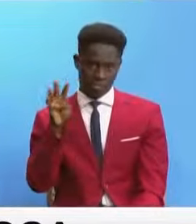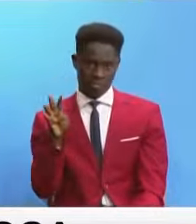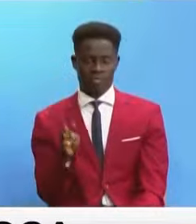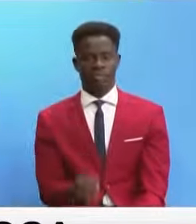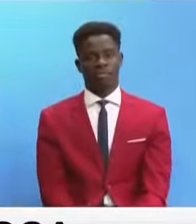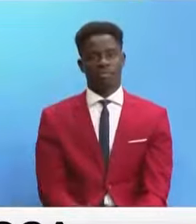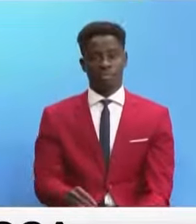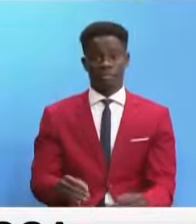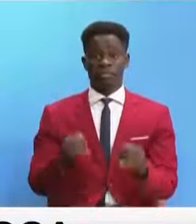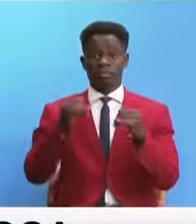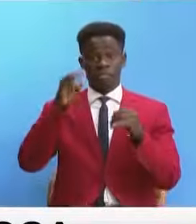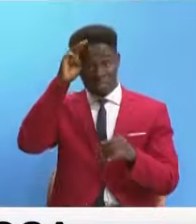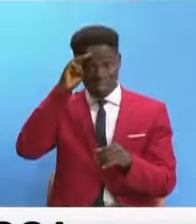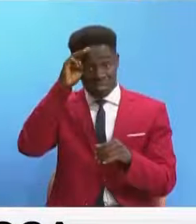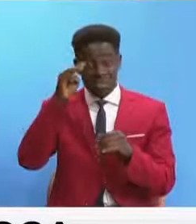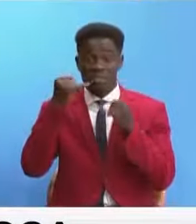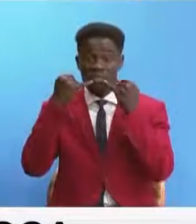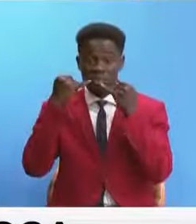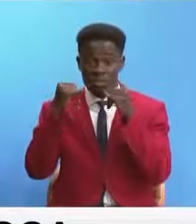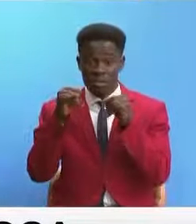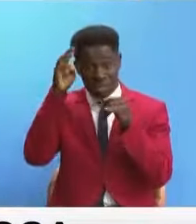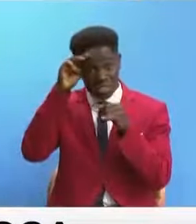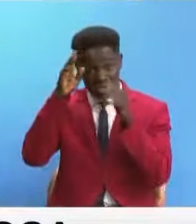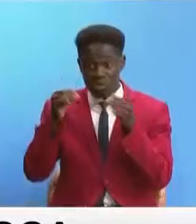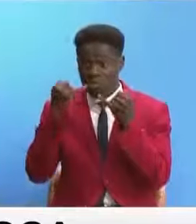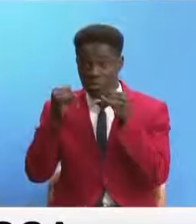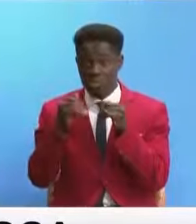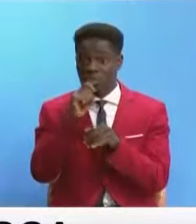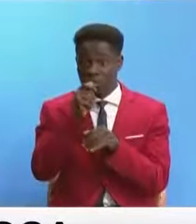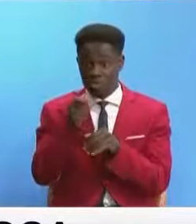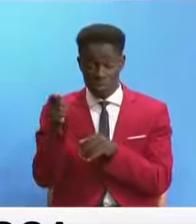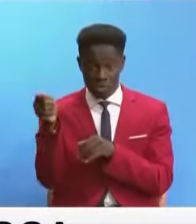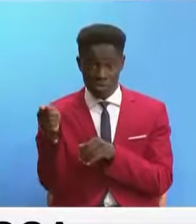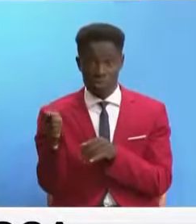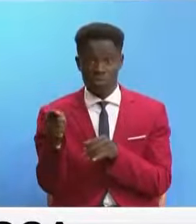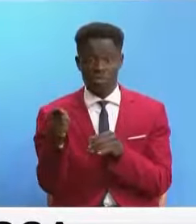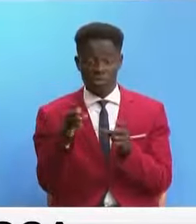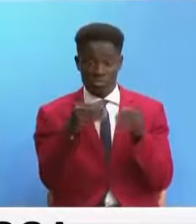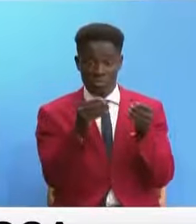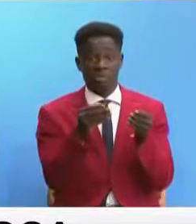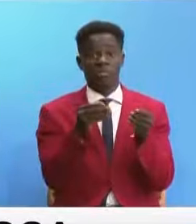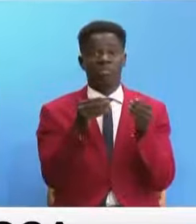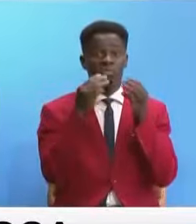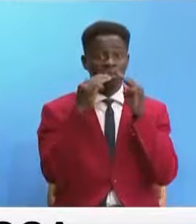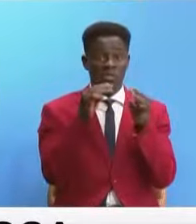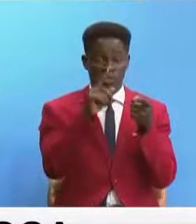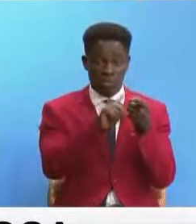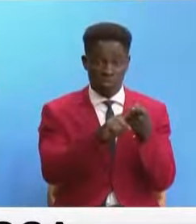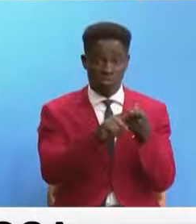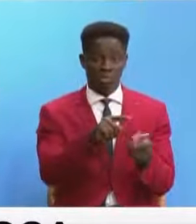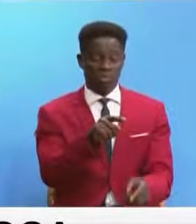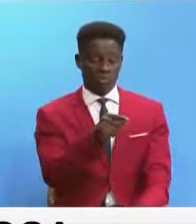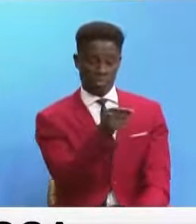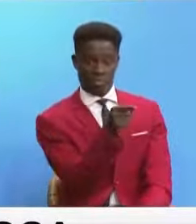Permanent Secretary Tawo Kawana delivered the message on behalf of the first family to the widow and the mother to the